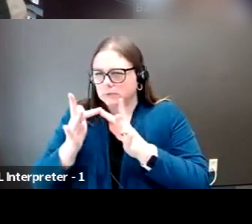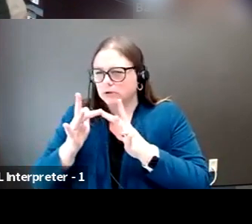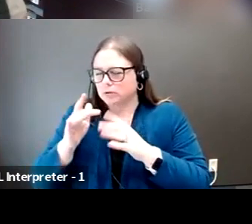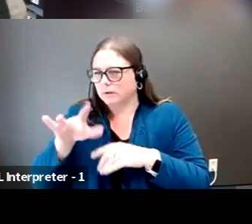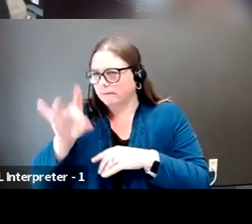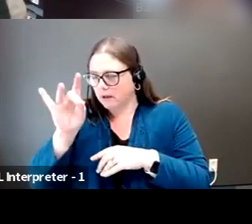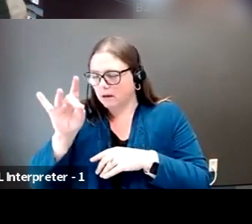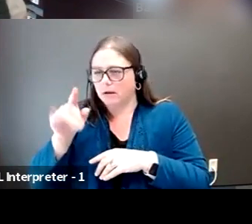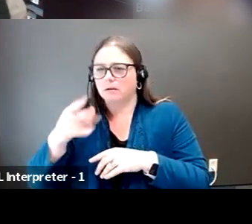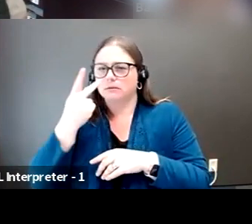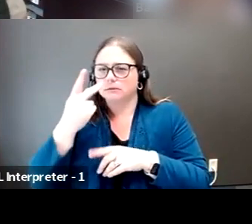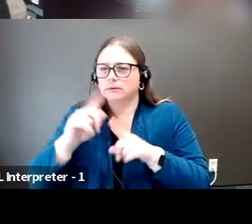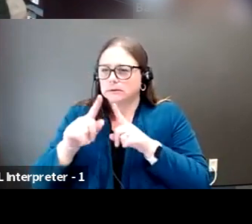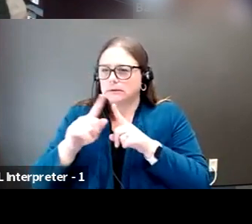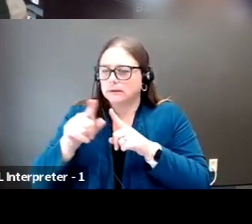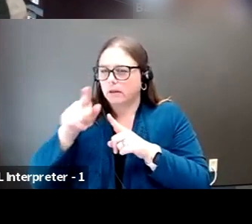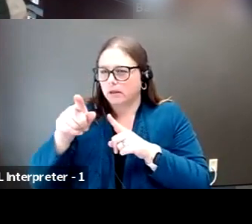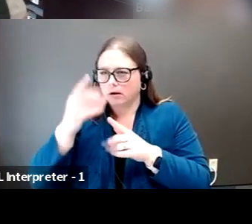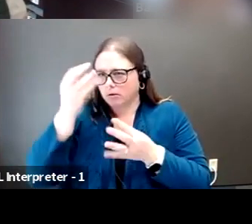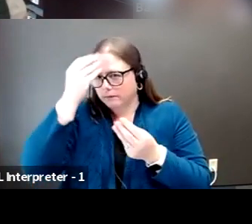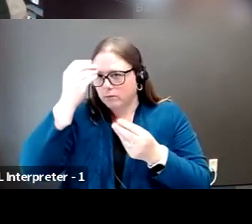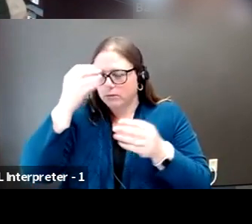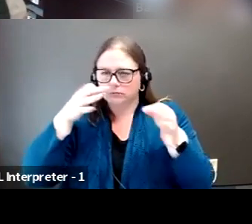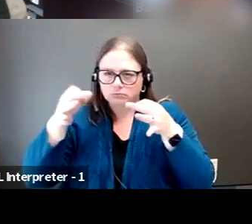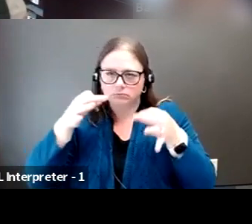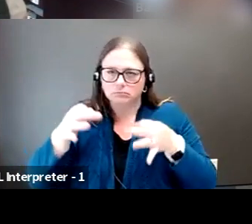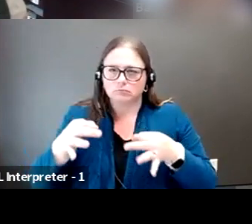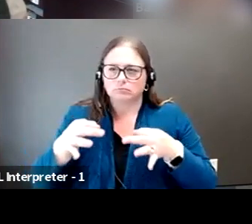the model for development and